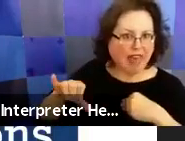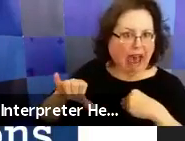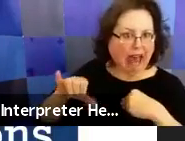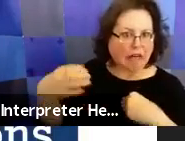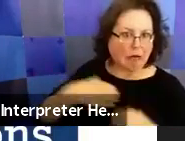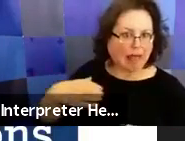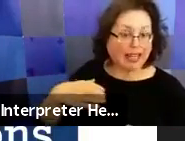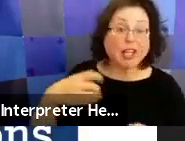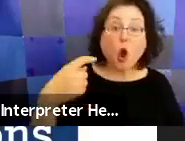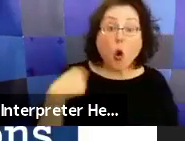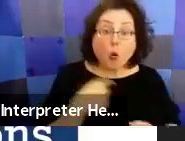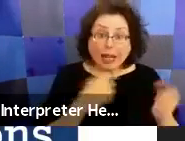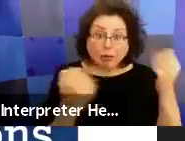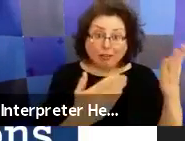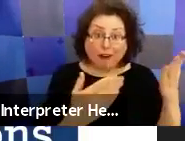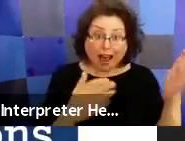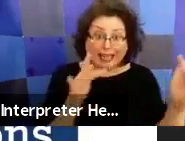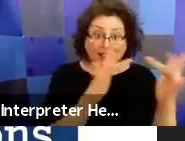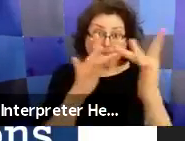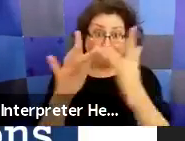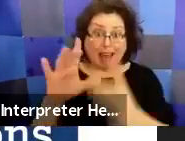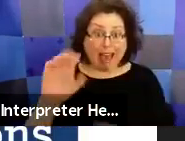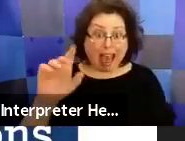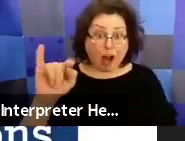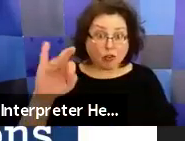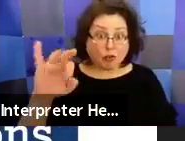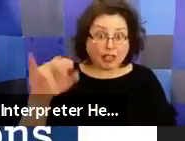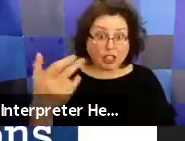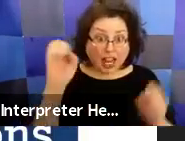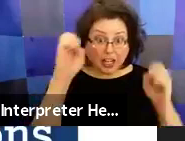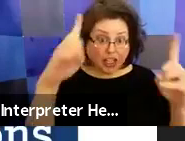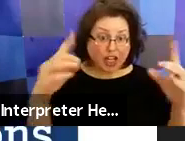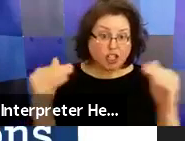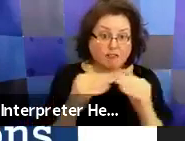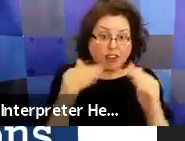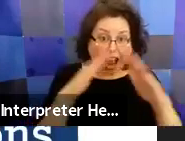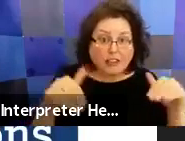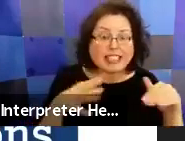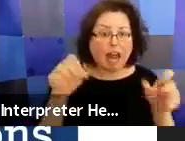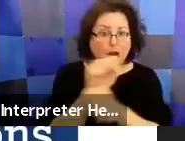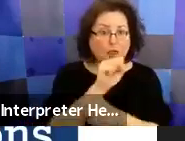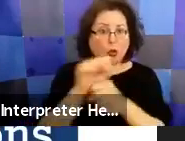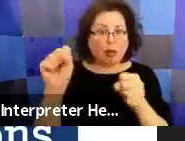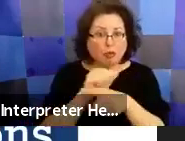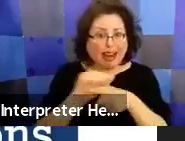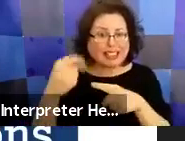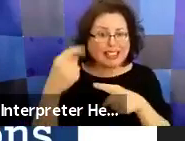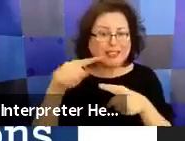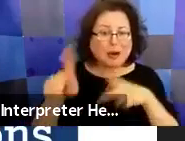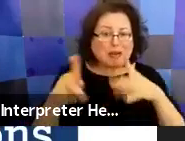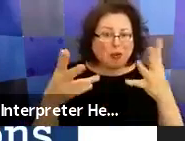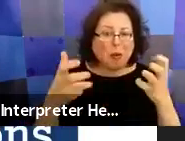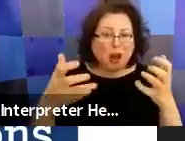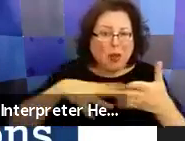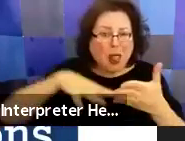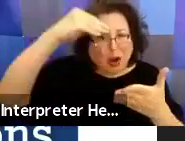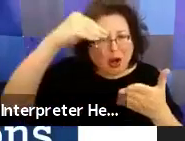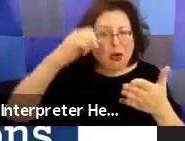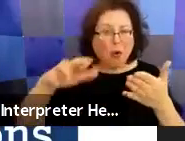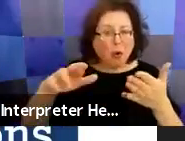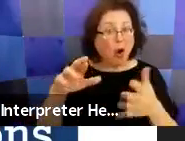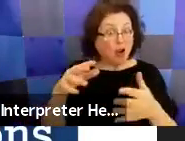And we also provide outreach and education on fair housing and employment practices for anyone that wants to learn or is an employer